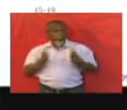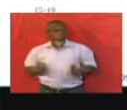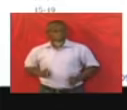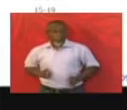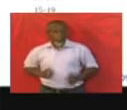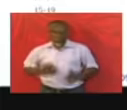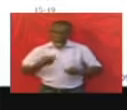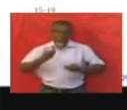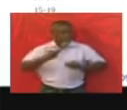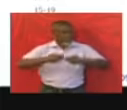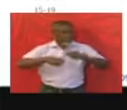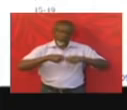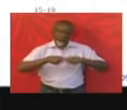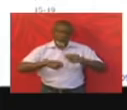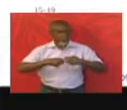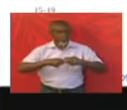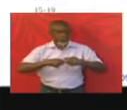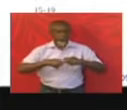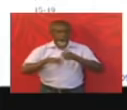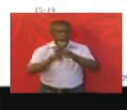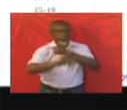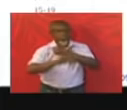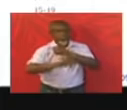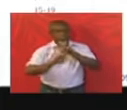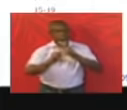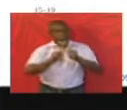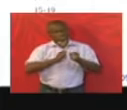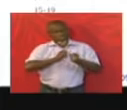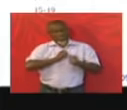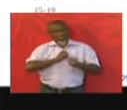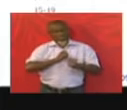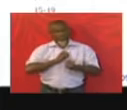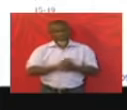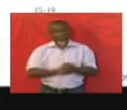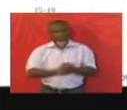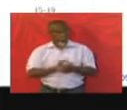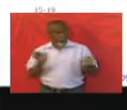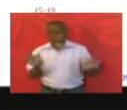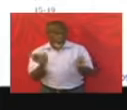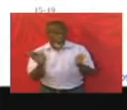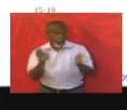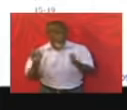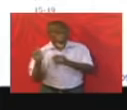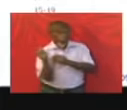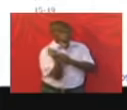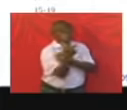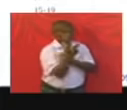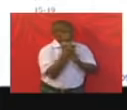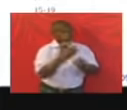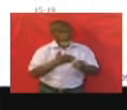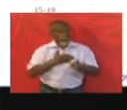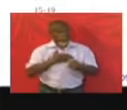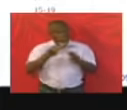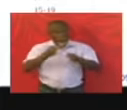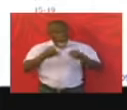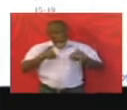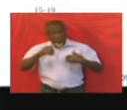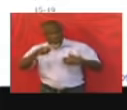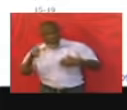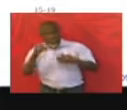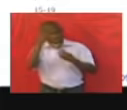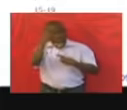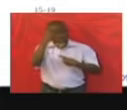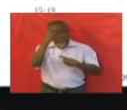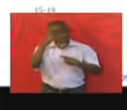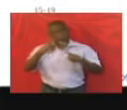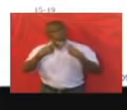disease. And therefore, we urge all individuals, especially those with comorbidities, to get vaccinated. We